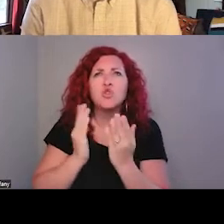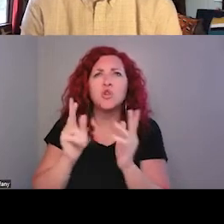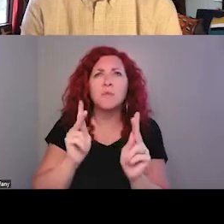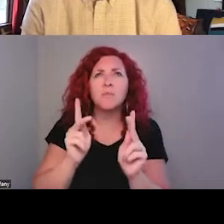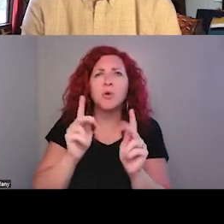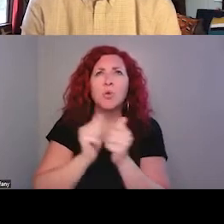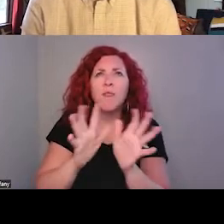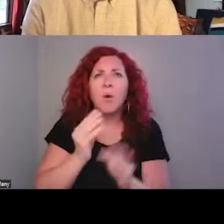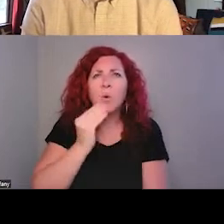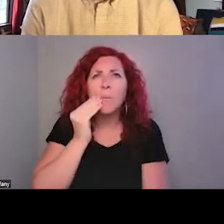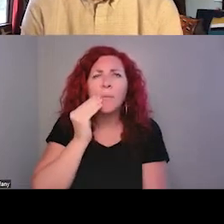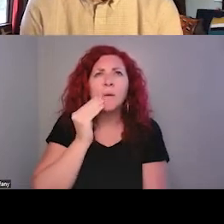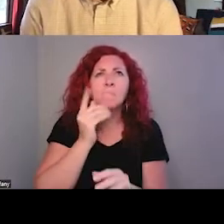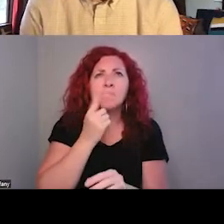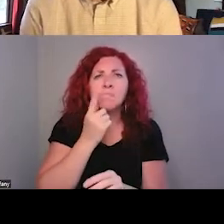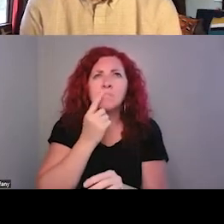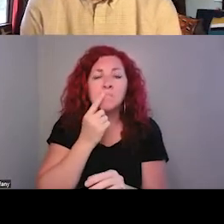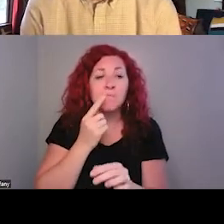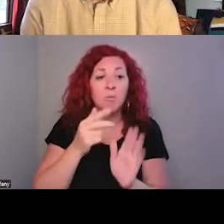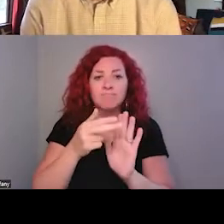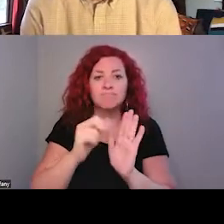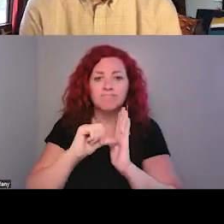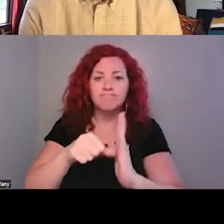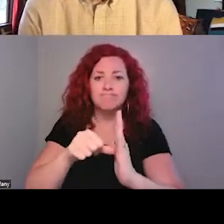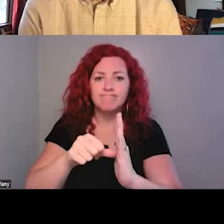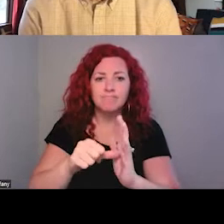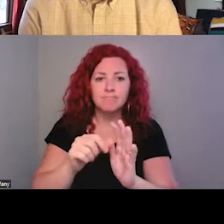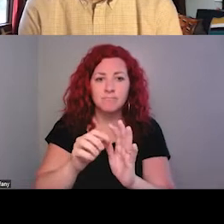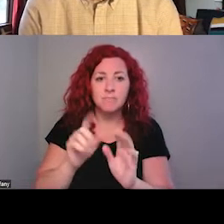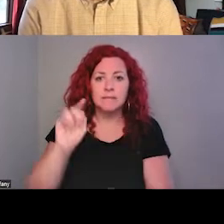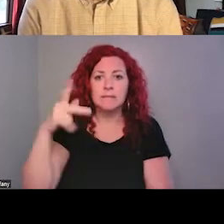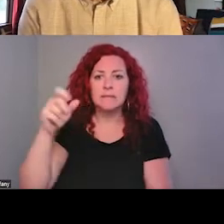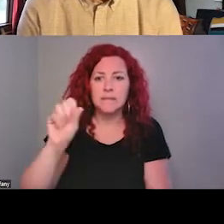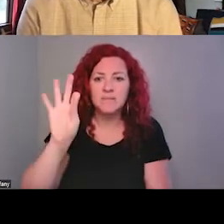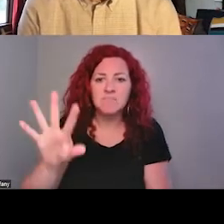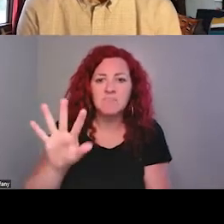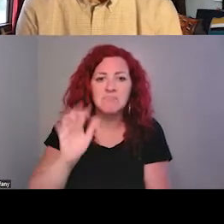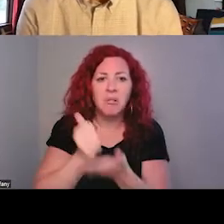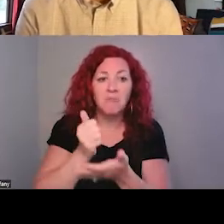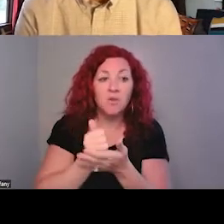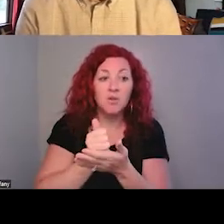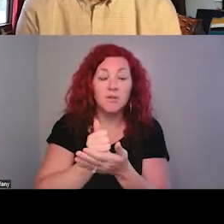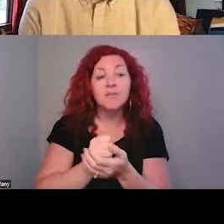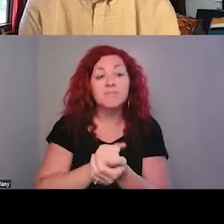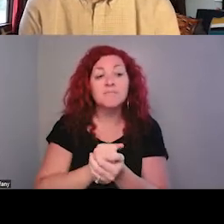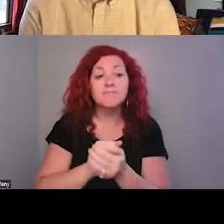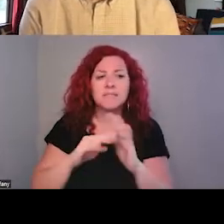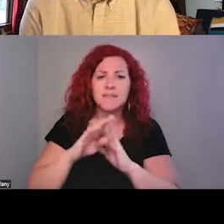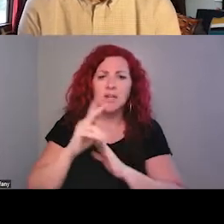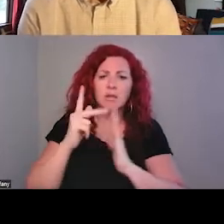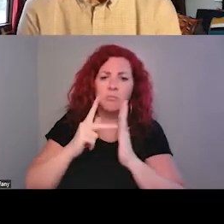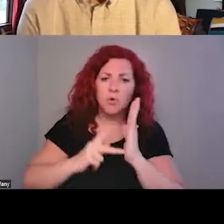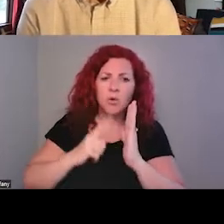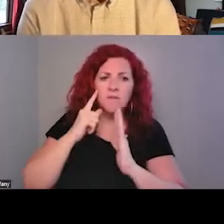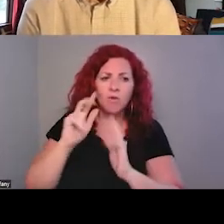really highlight here are some practical tips that could be helpful. So for example, developing dedicated protocols for third-party callers who